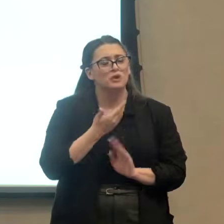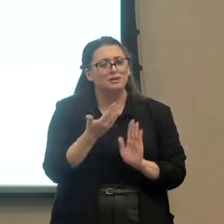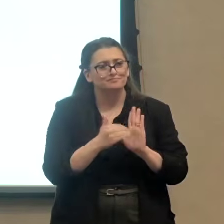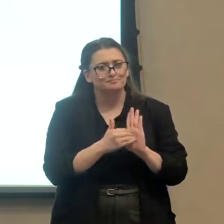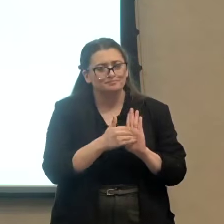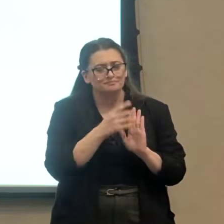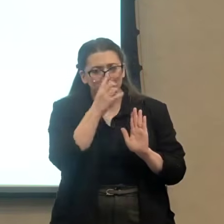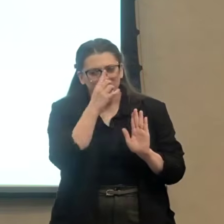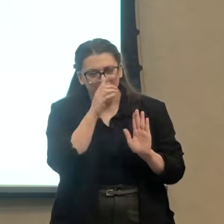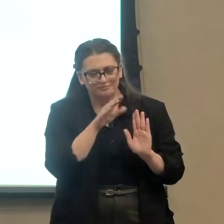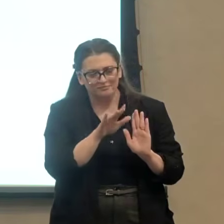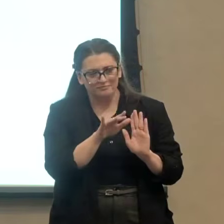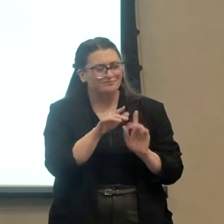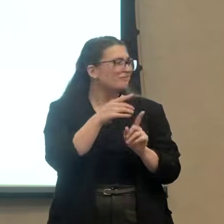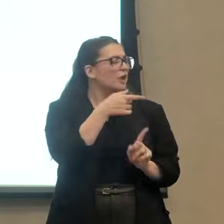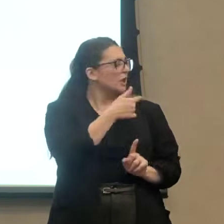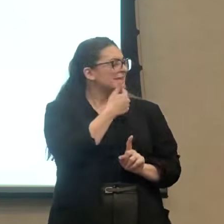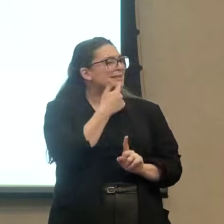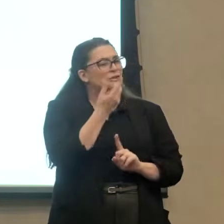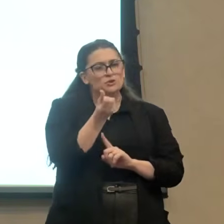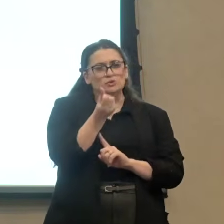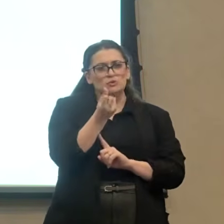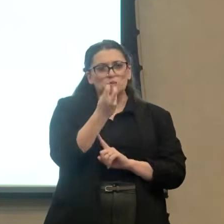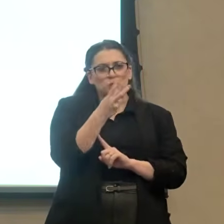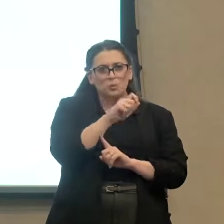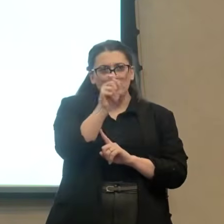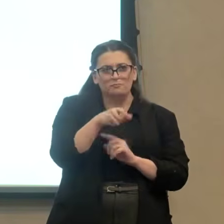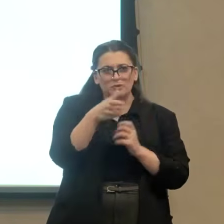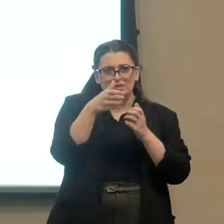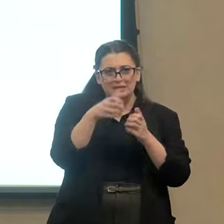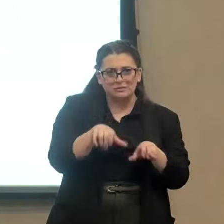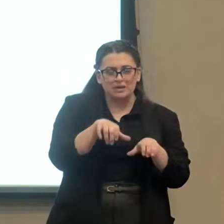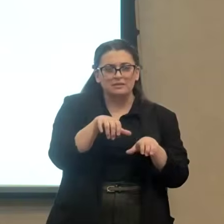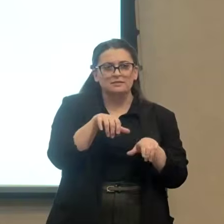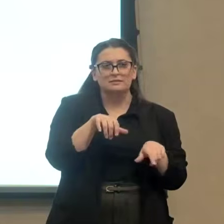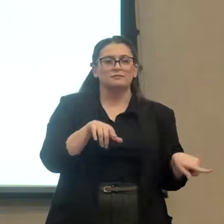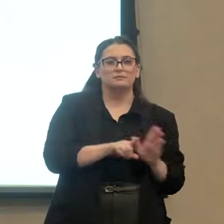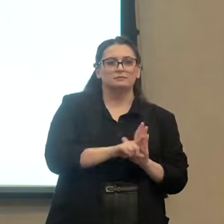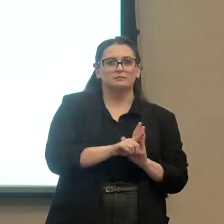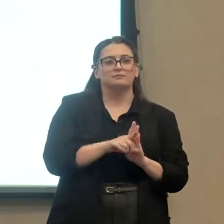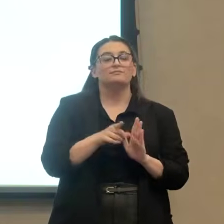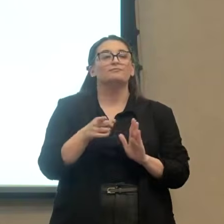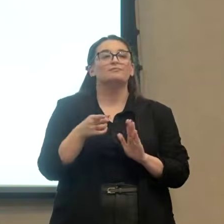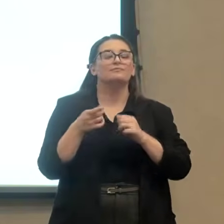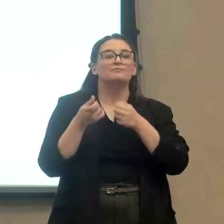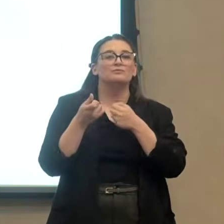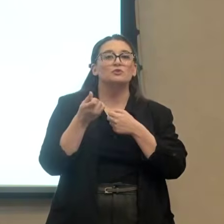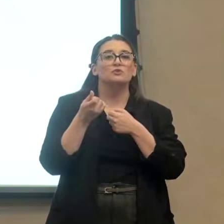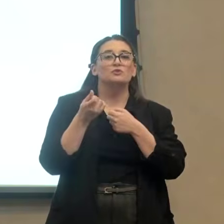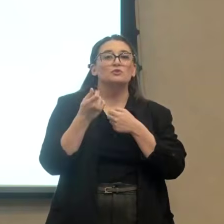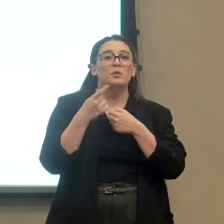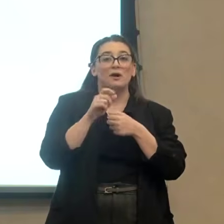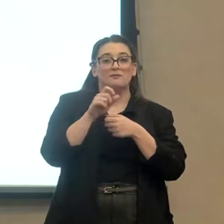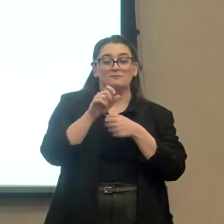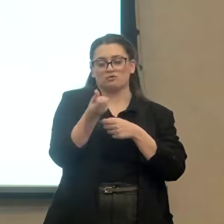Repeat what? You said there's a 12% chance of lymphoma with lupus? 12% prevalence